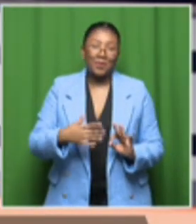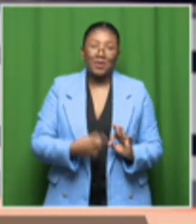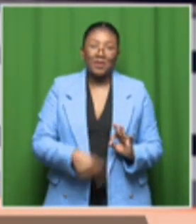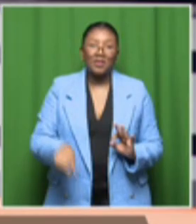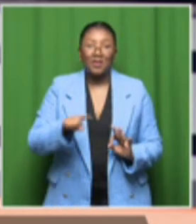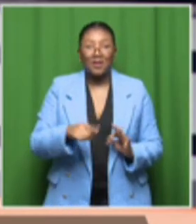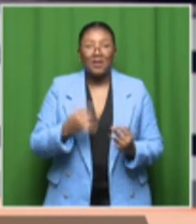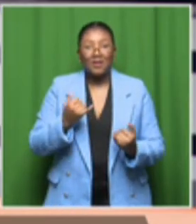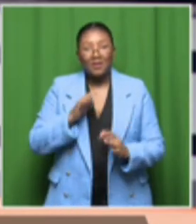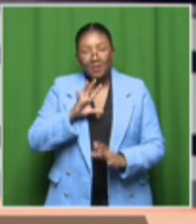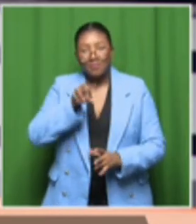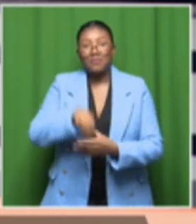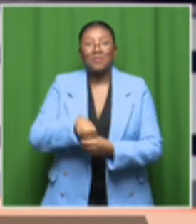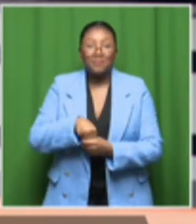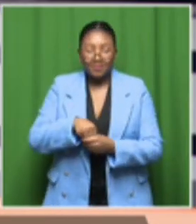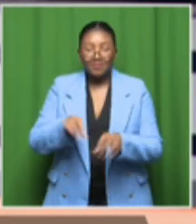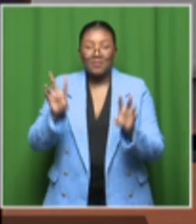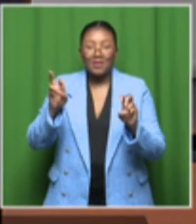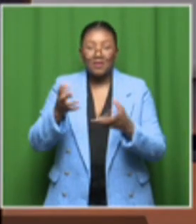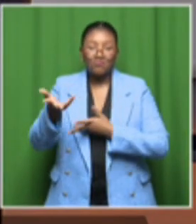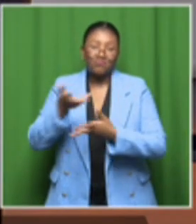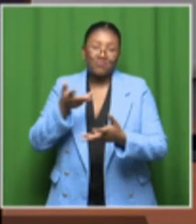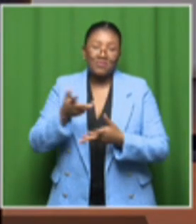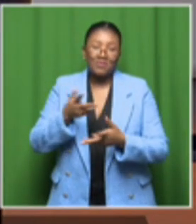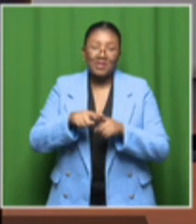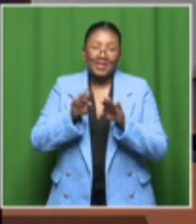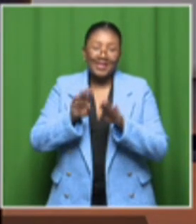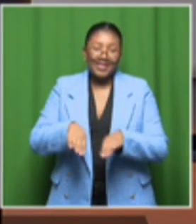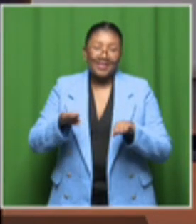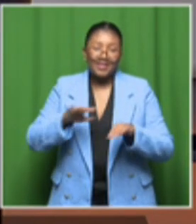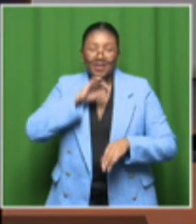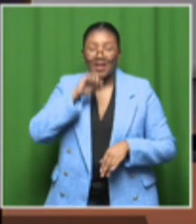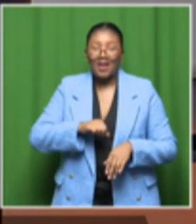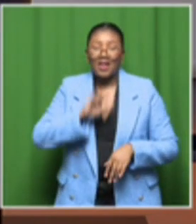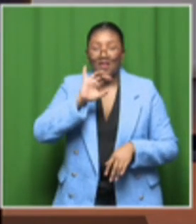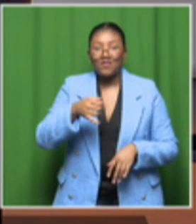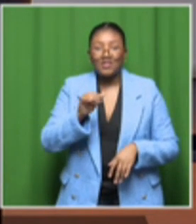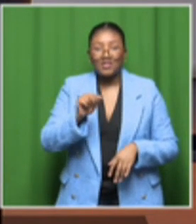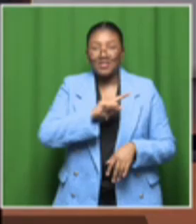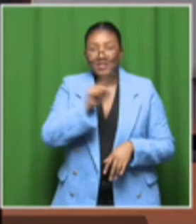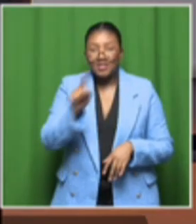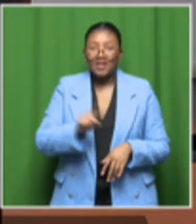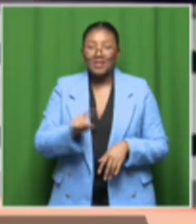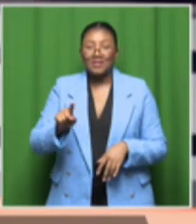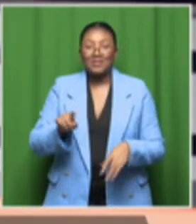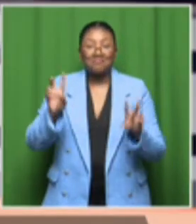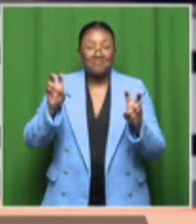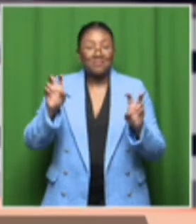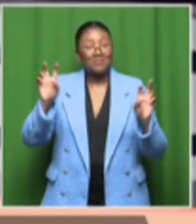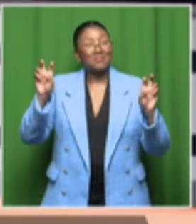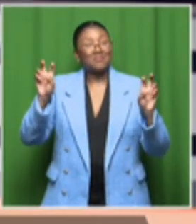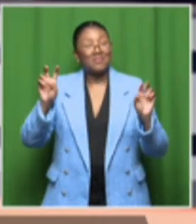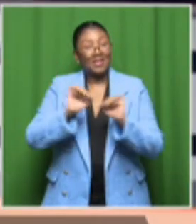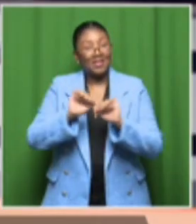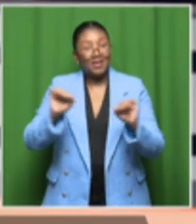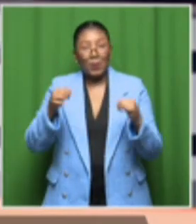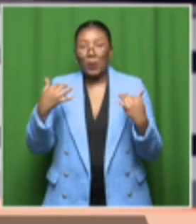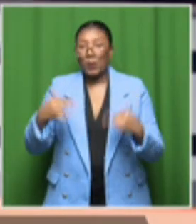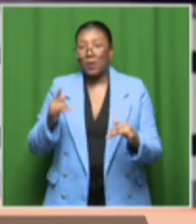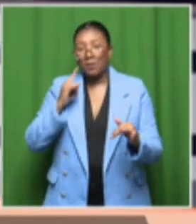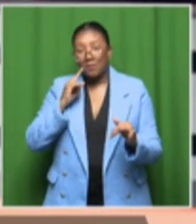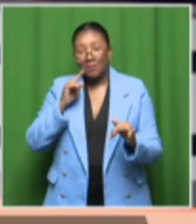Banele Mhlanga, as well as Yamukela Nkabinde this morning, chatting about how their concept, Kids Love Jazz, is